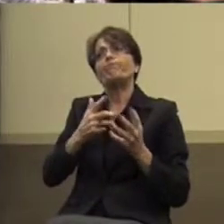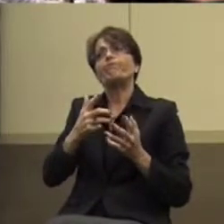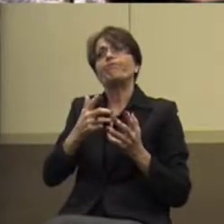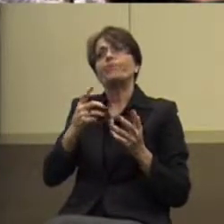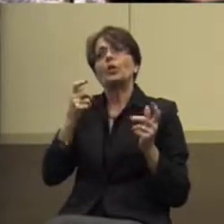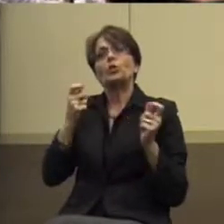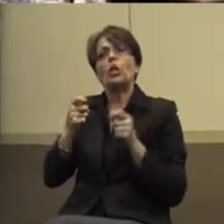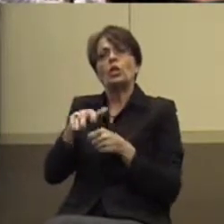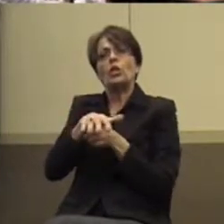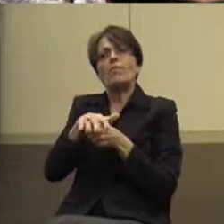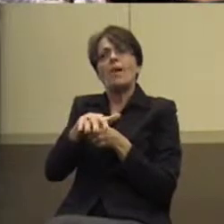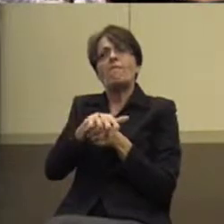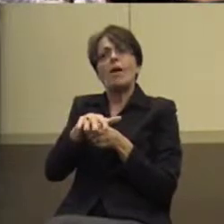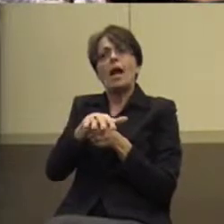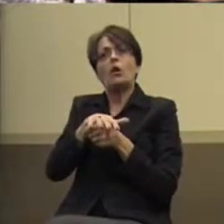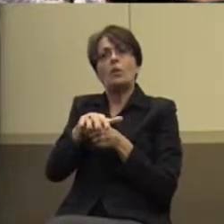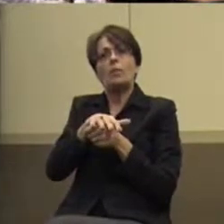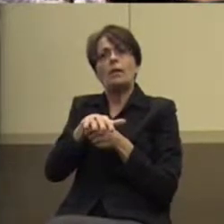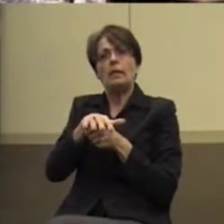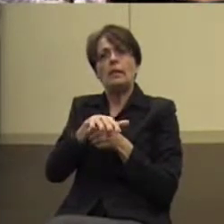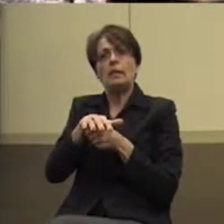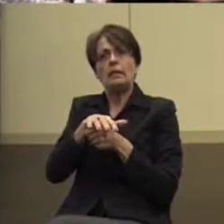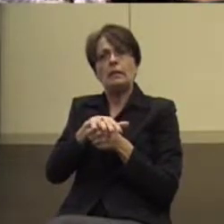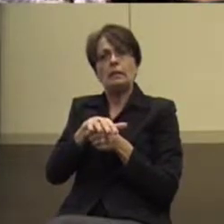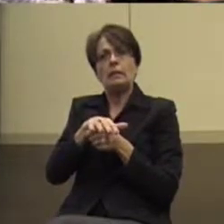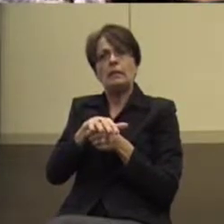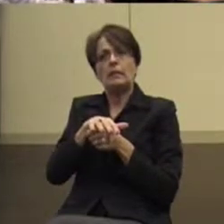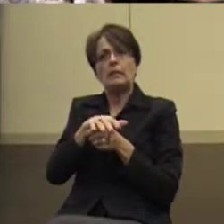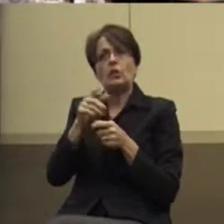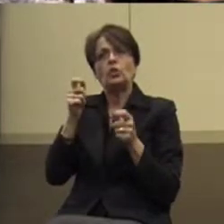maybe changing the environment